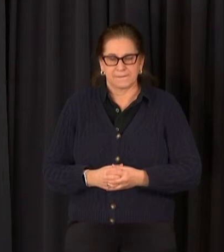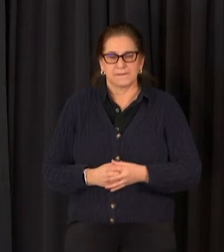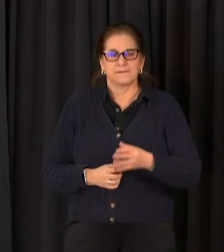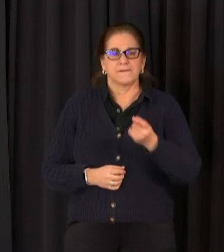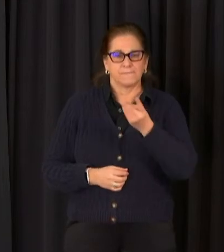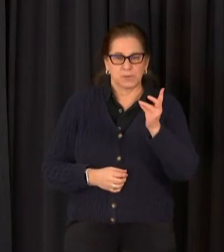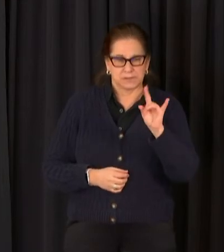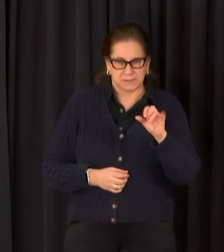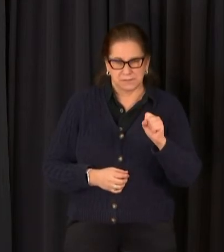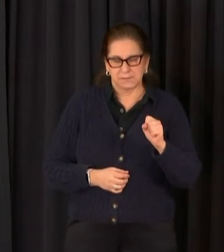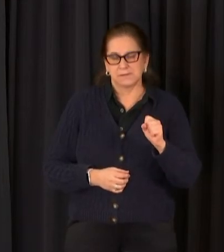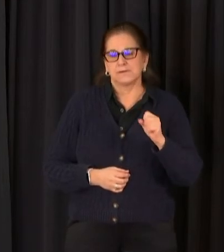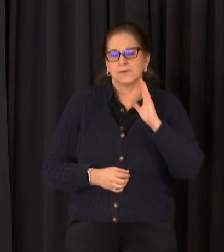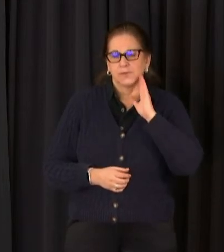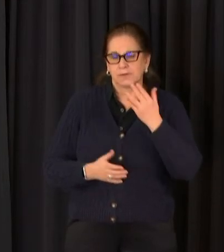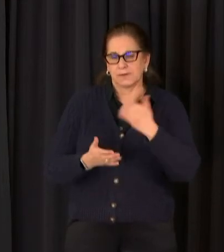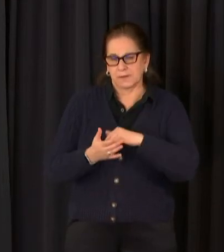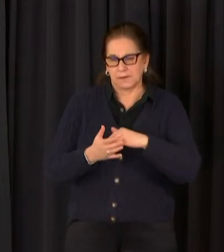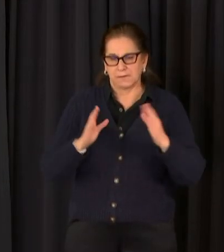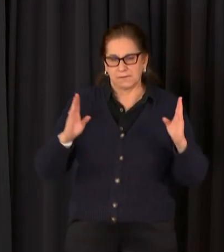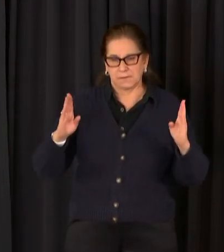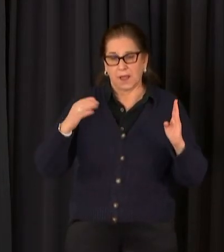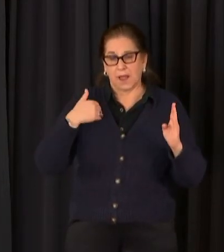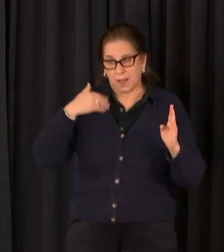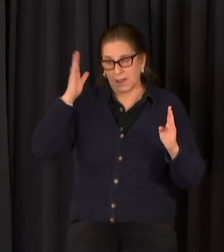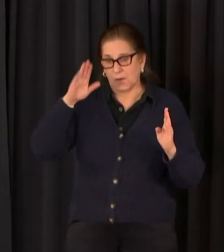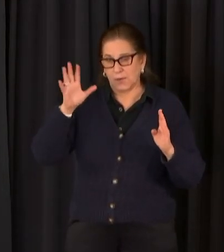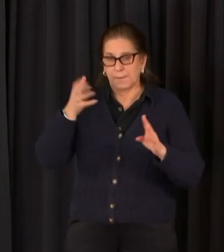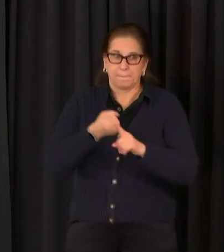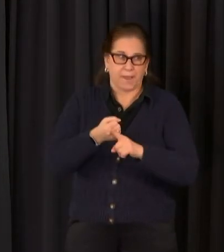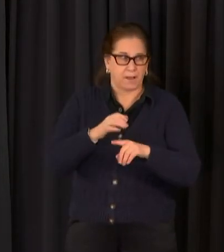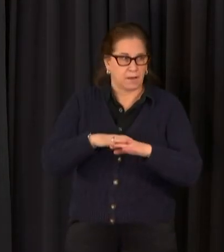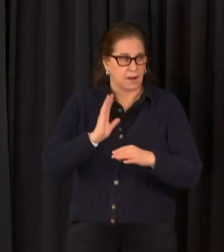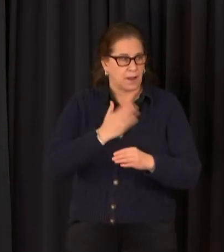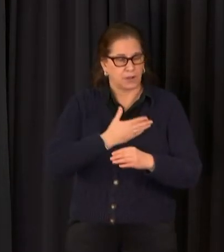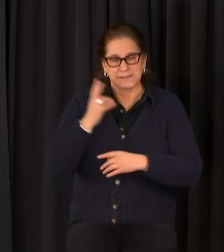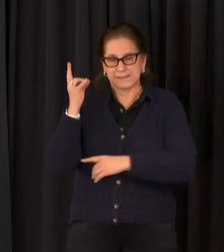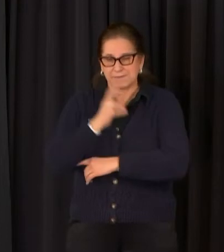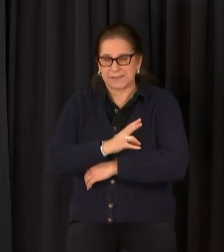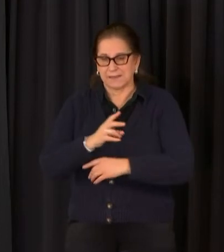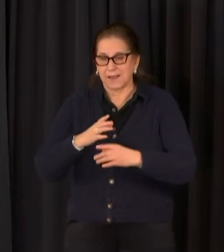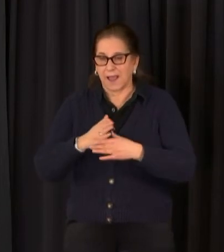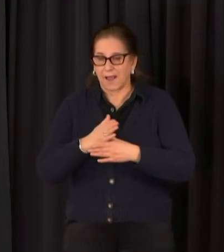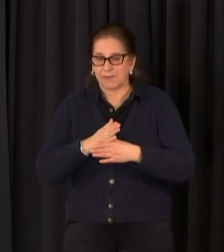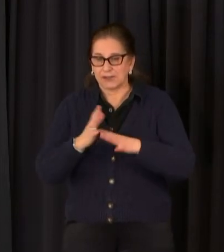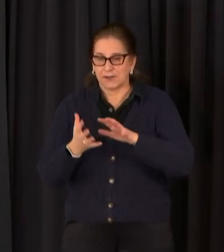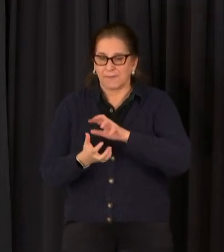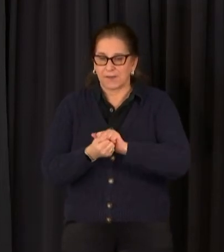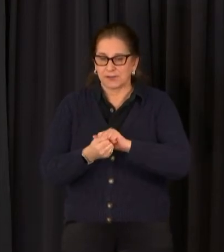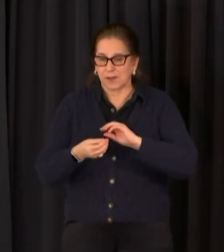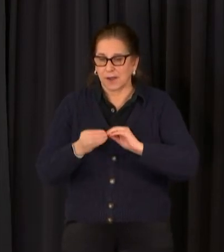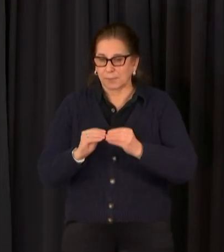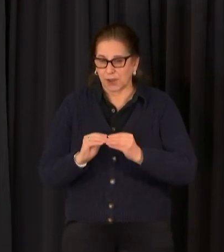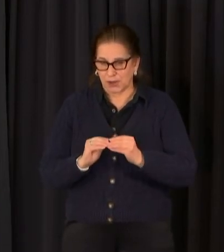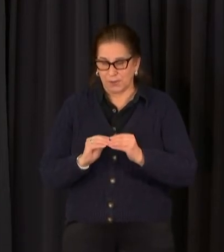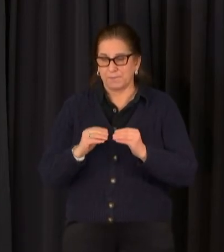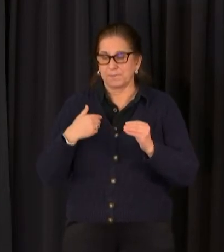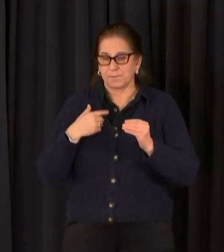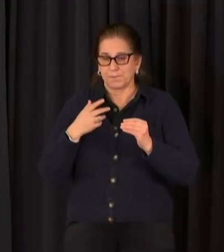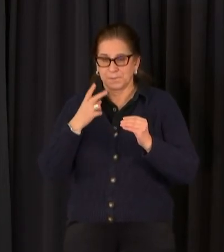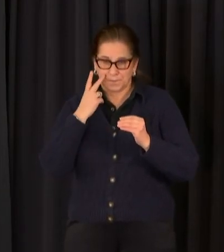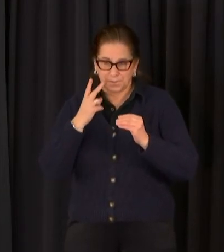And so we want to be mindful of how that impacts our 7-day average as well. Overall, we've seen trends moving in the right direction.